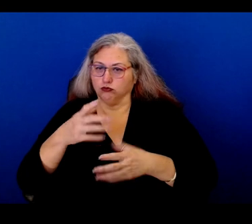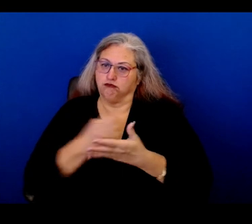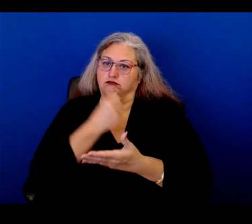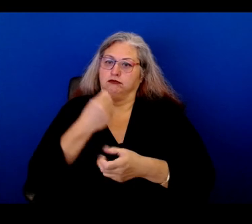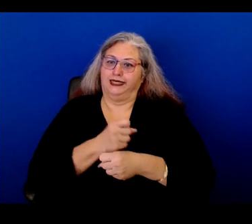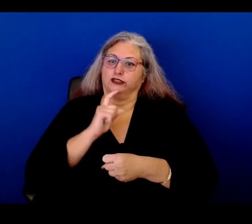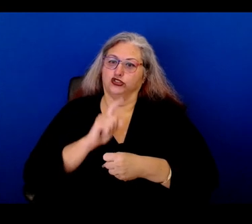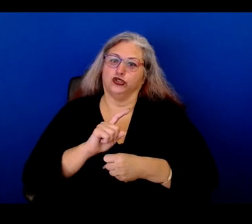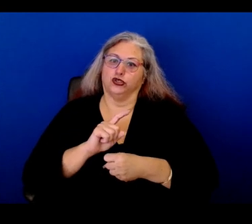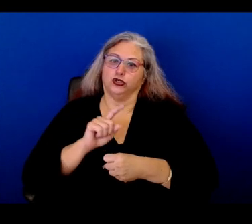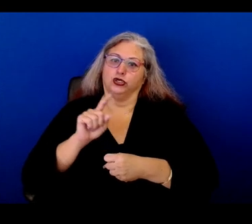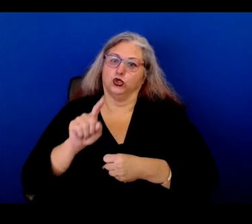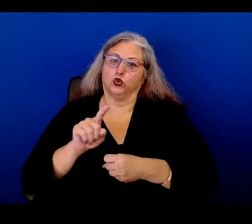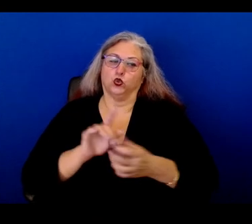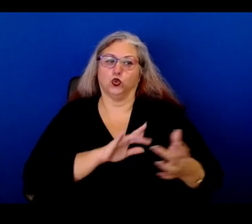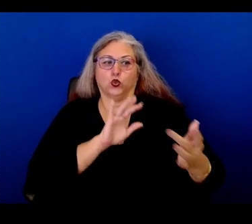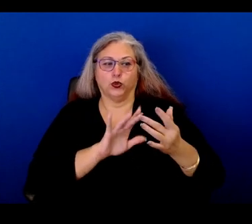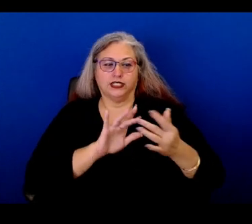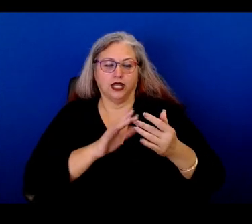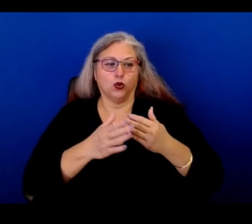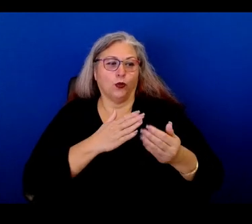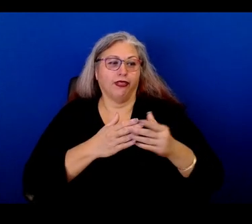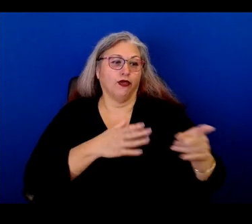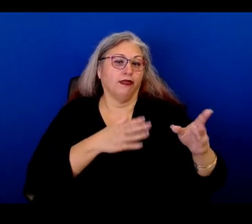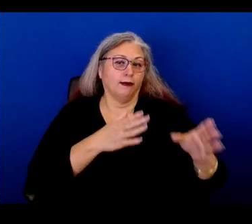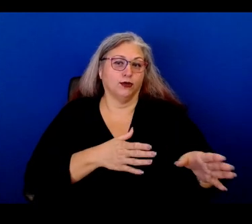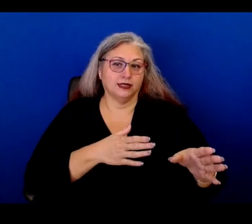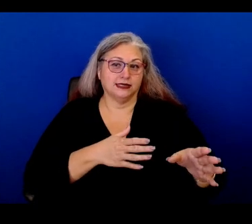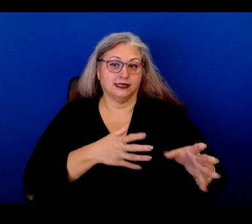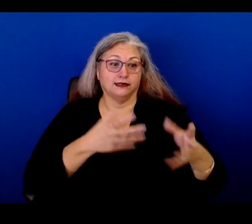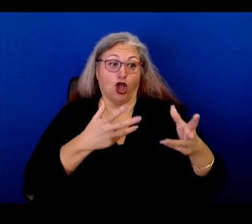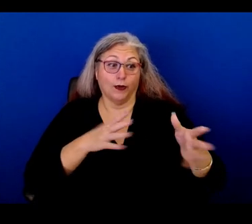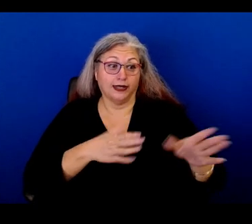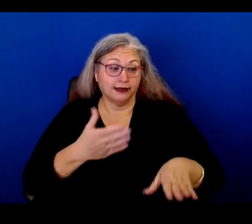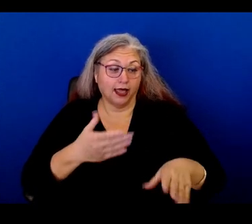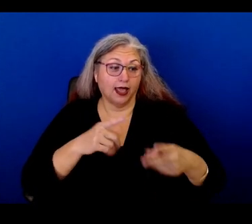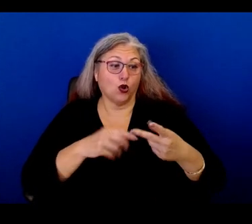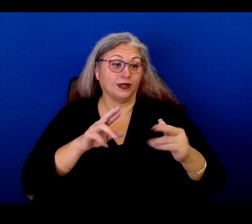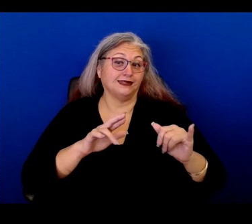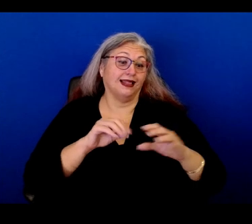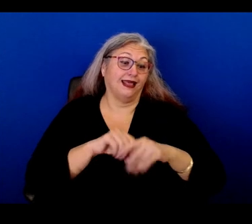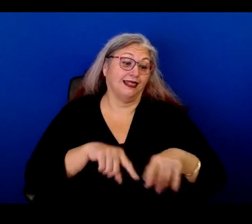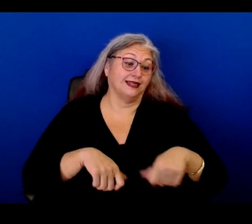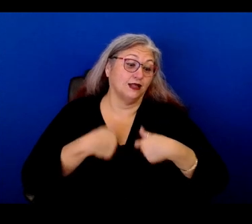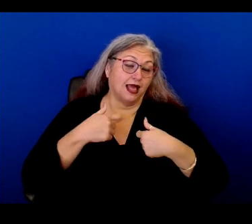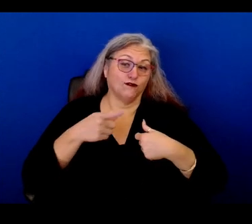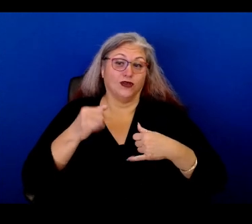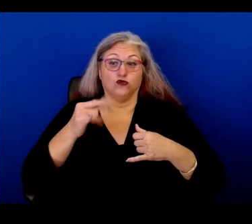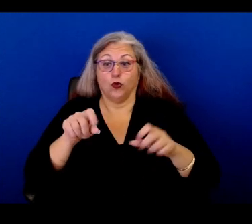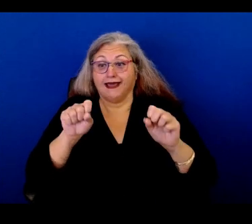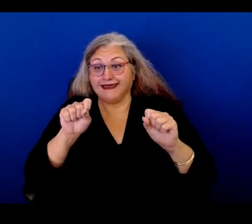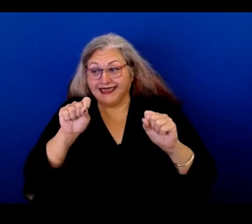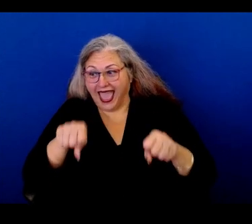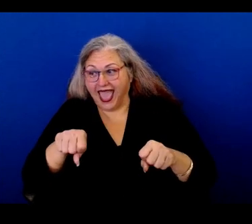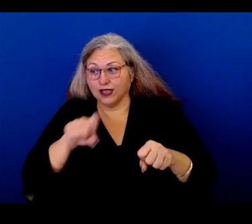you reach out, whether that person is already dead or still in this life, if you have the capacity